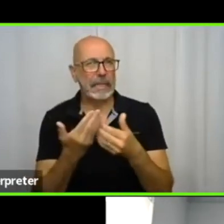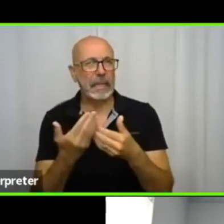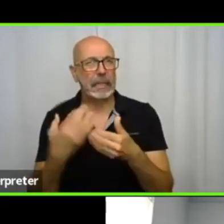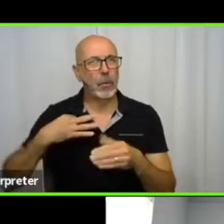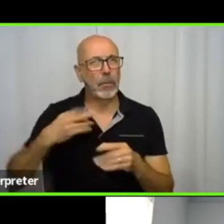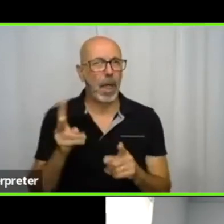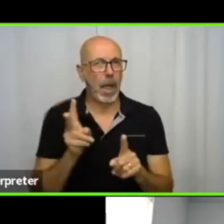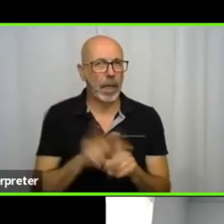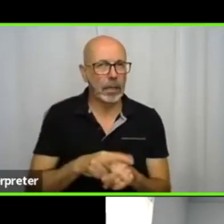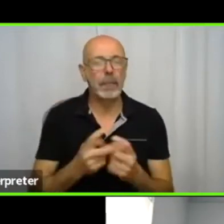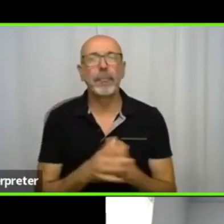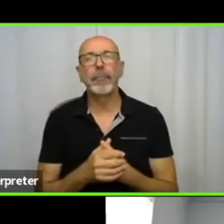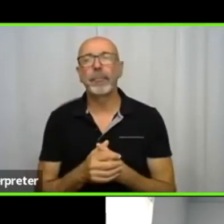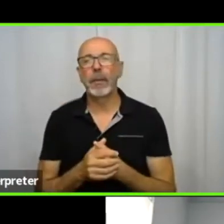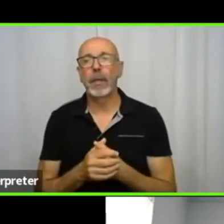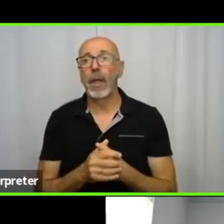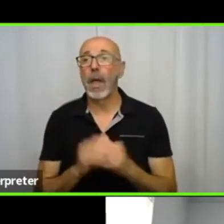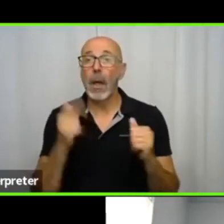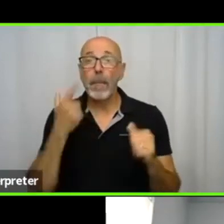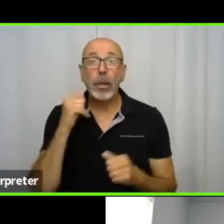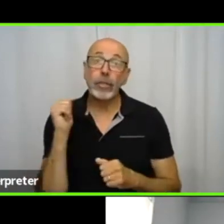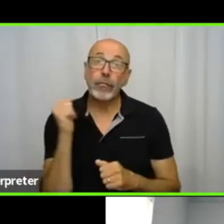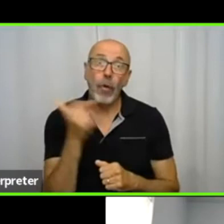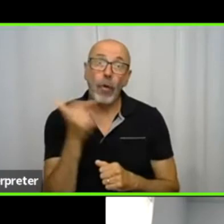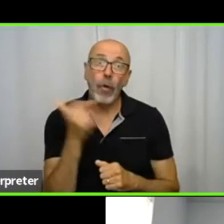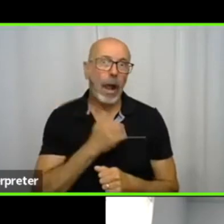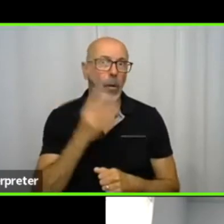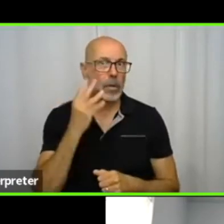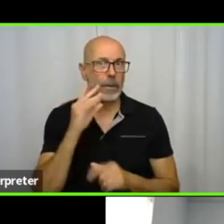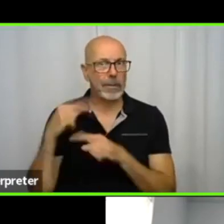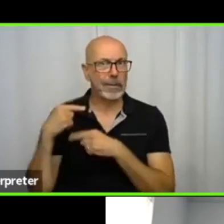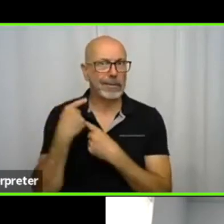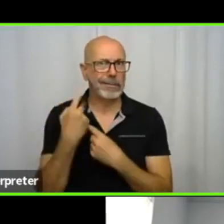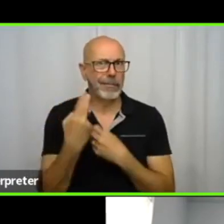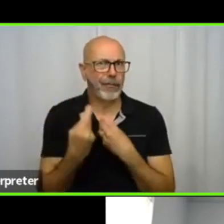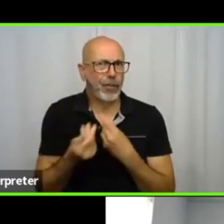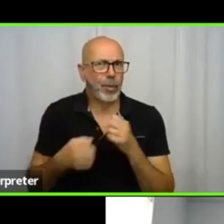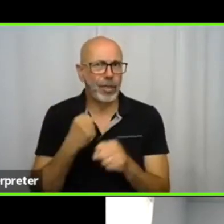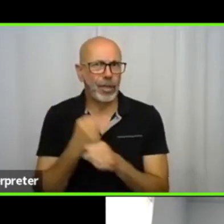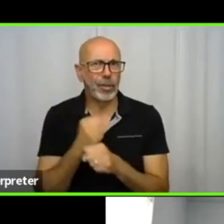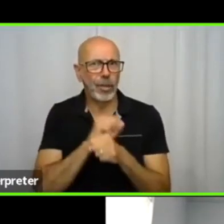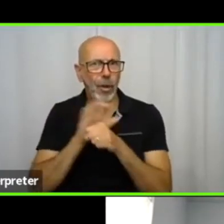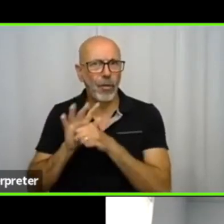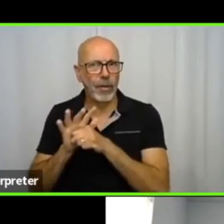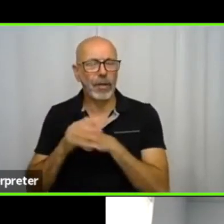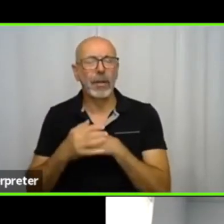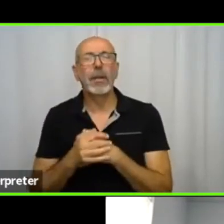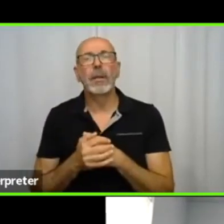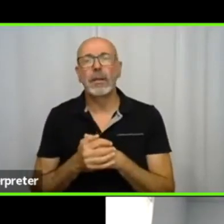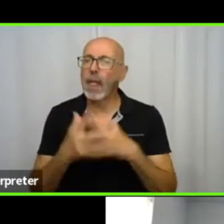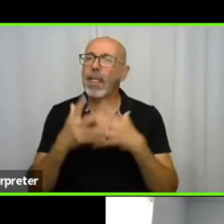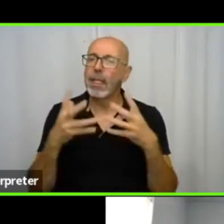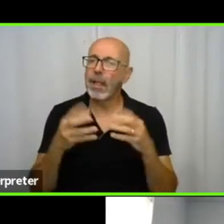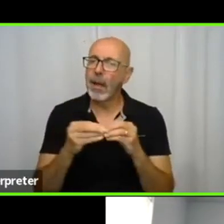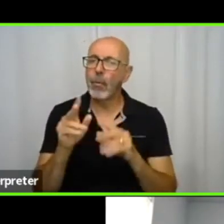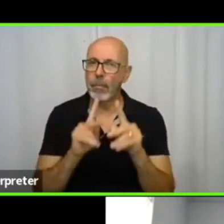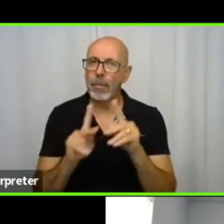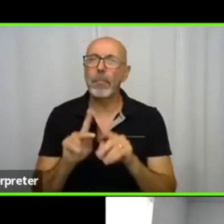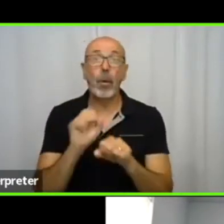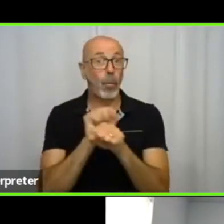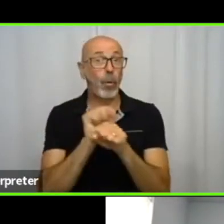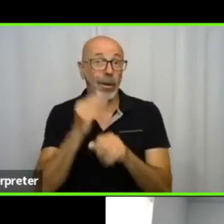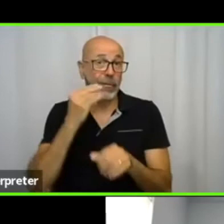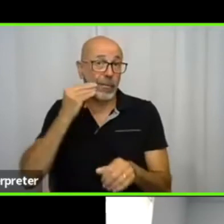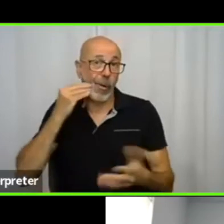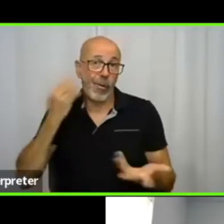the experiences that we've all gone through the last couple of years with COVID, and as Philip mentioned, there are a lot more people that are working from home